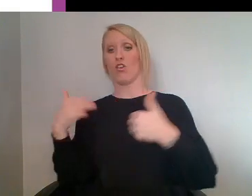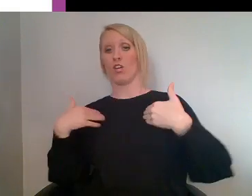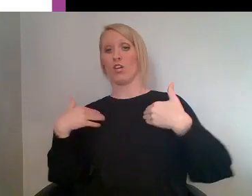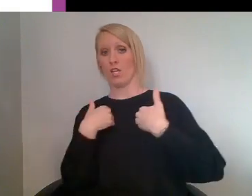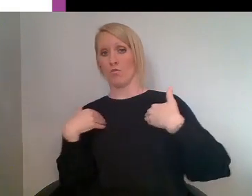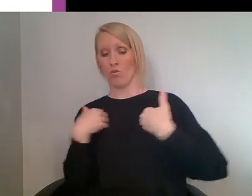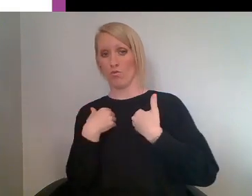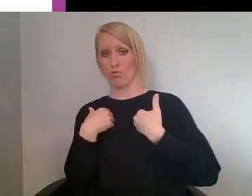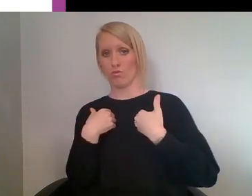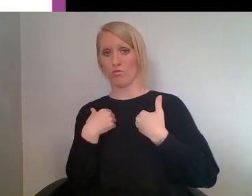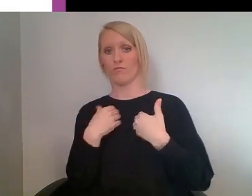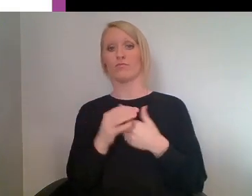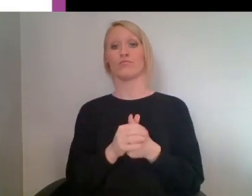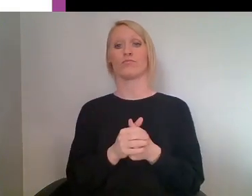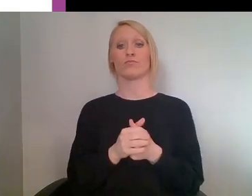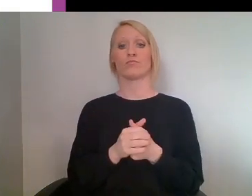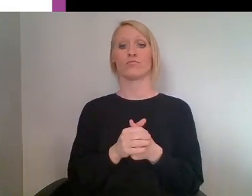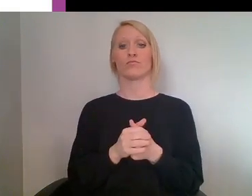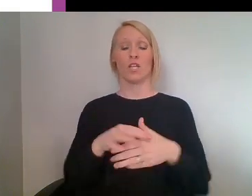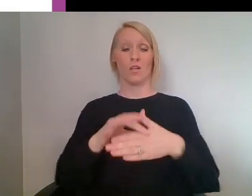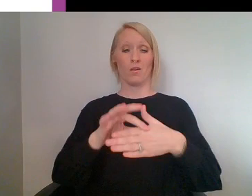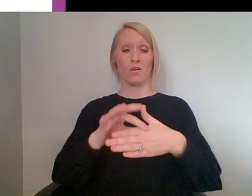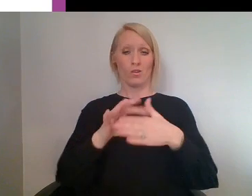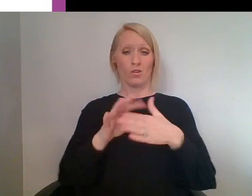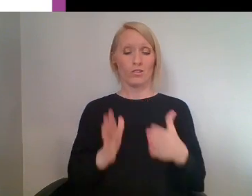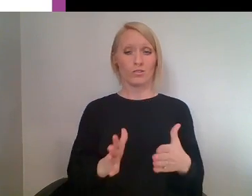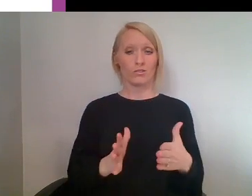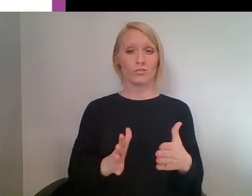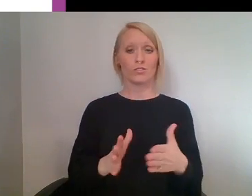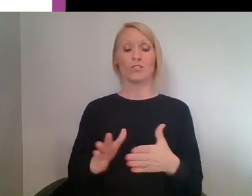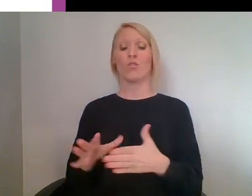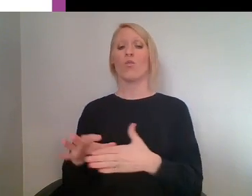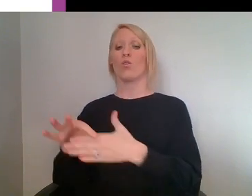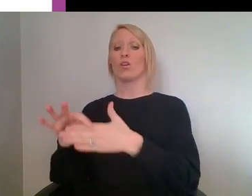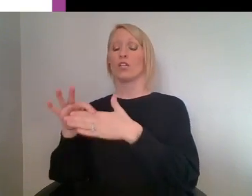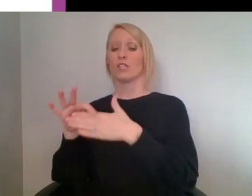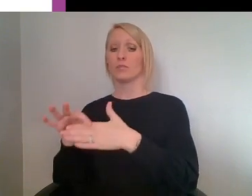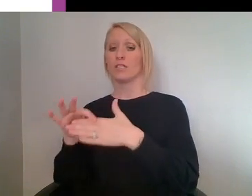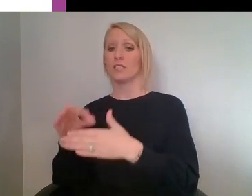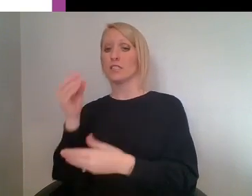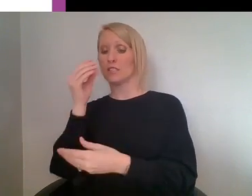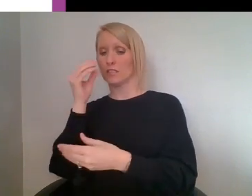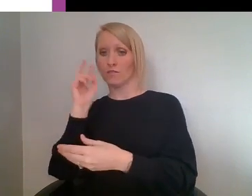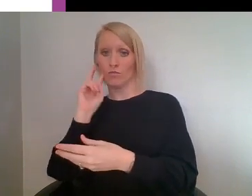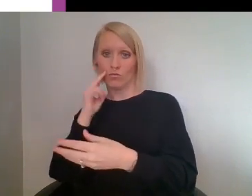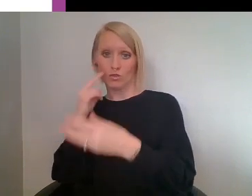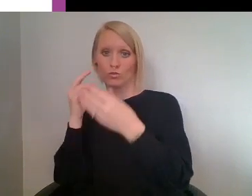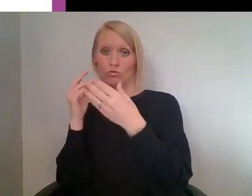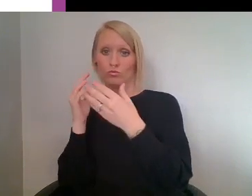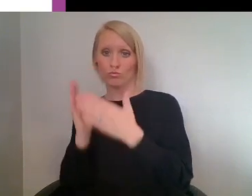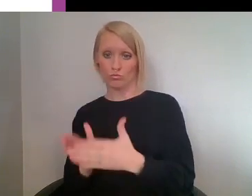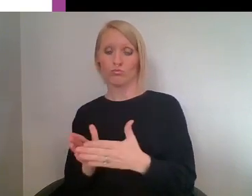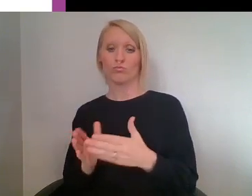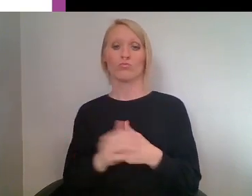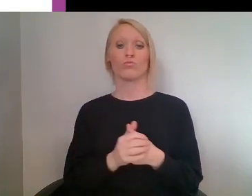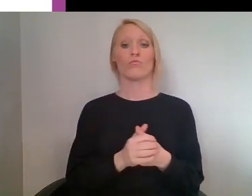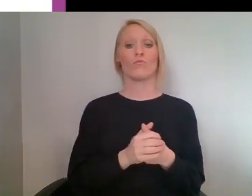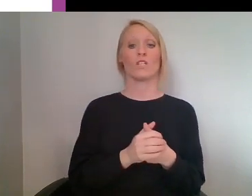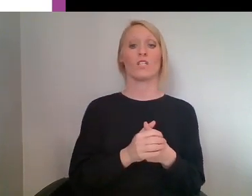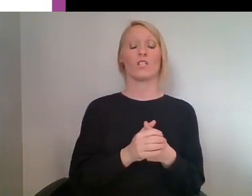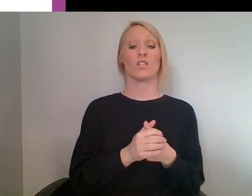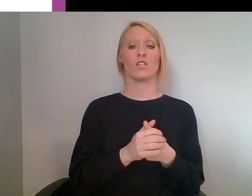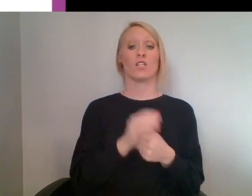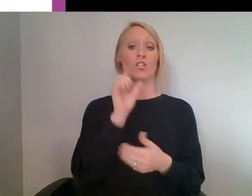even omnivores. Omnivores eat plants and animals. So those examples are chicken, fish, turkeys, and ducks. So a lot of